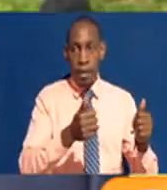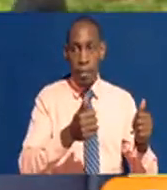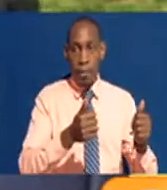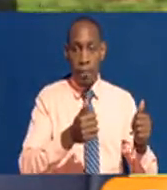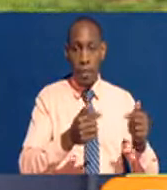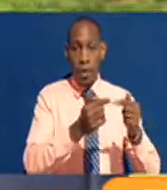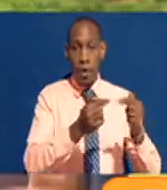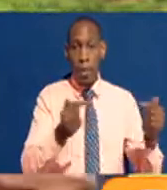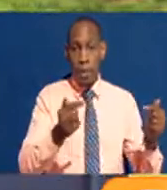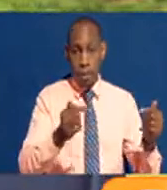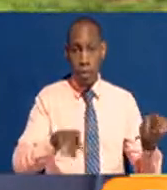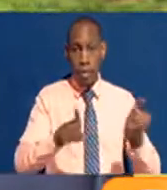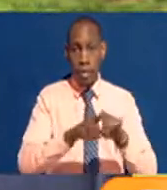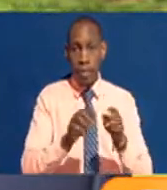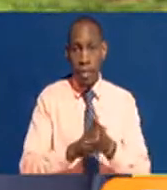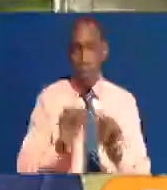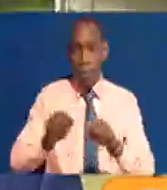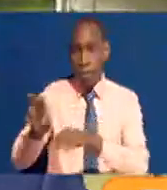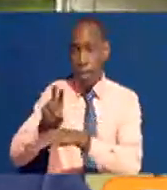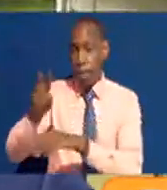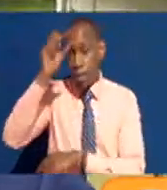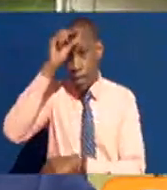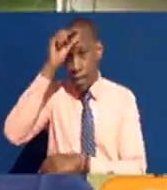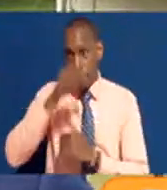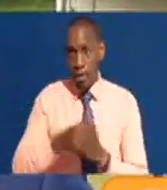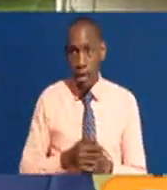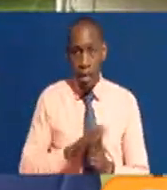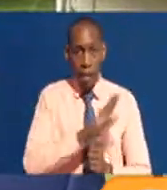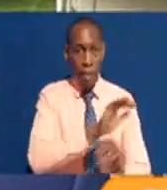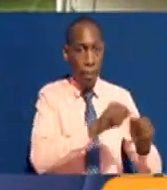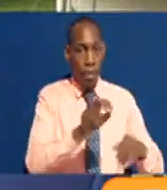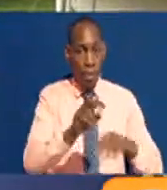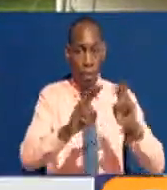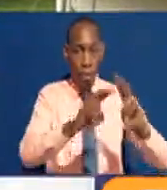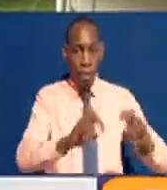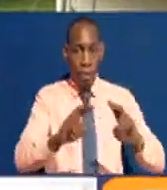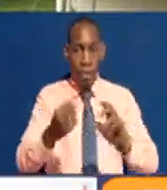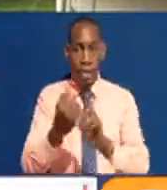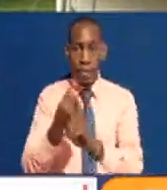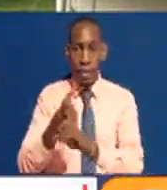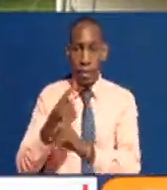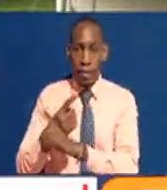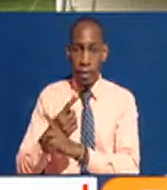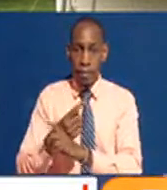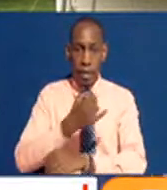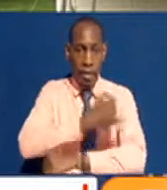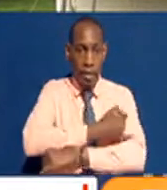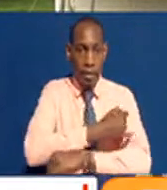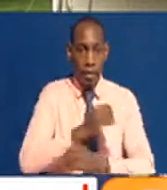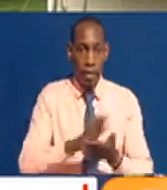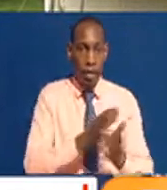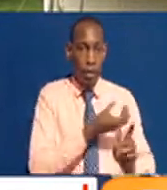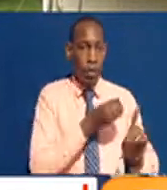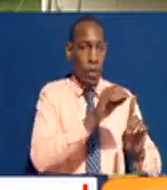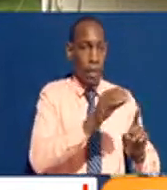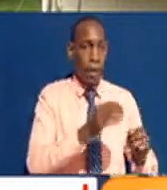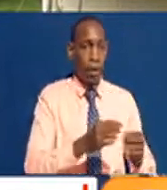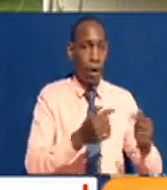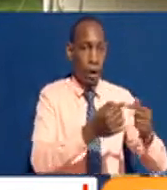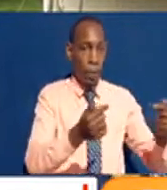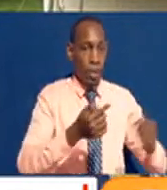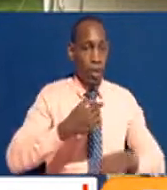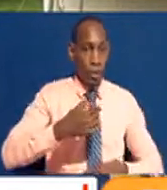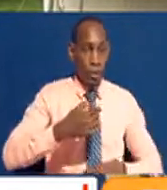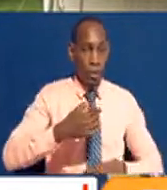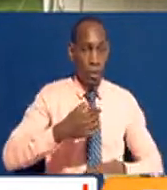an effective opposition that can check on government. They are able to investigate various things, so it's just empowering the opposition. And I think, as I